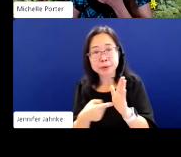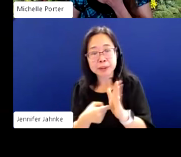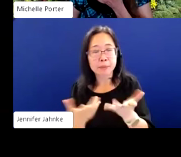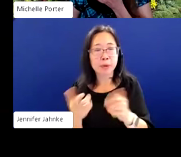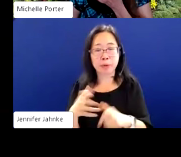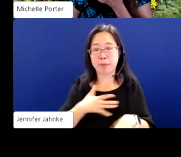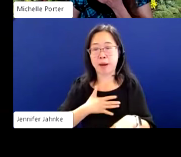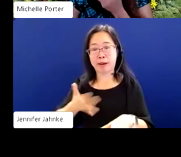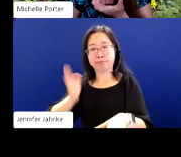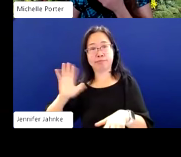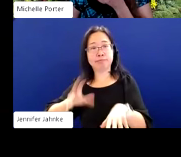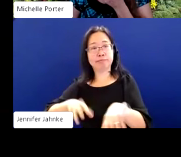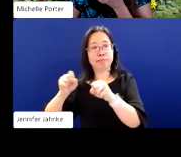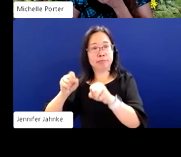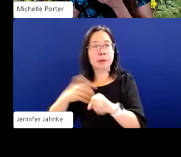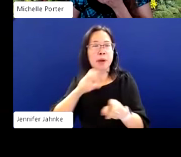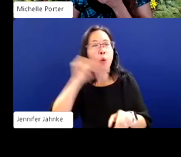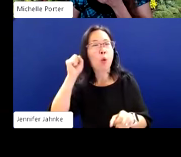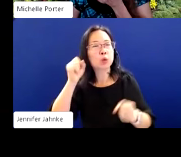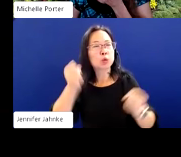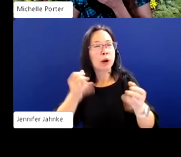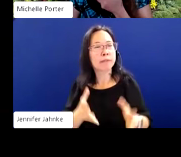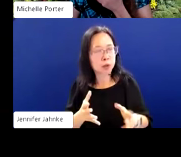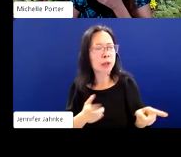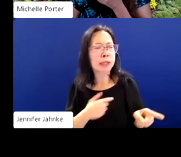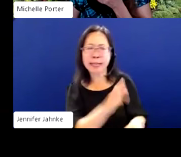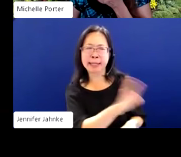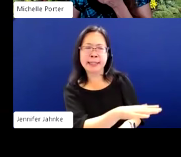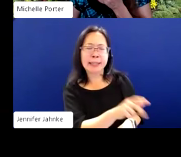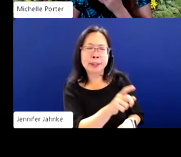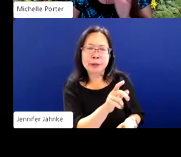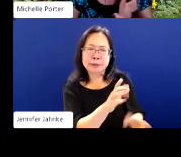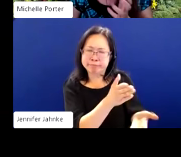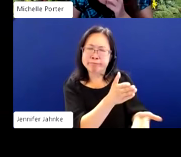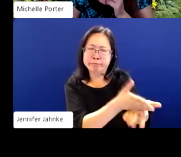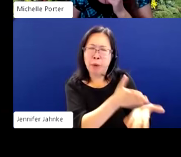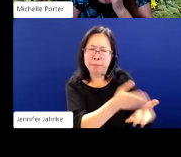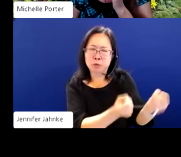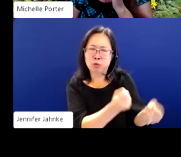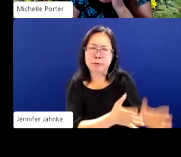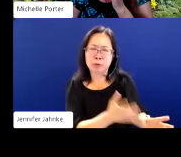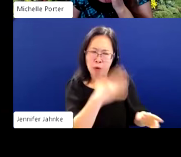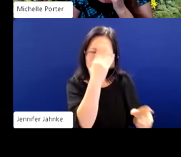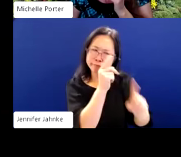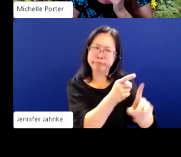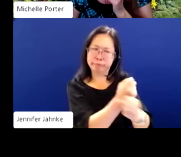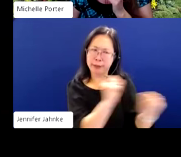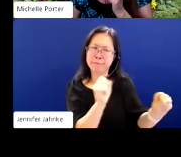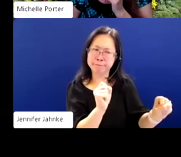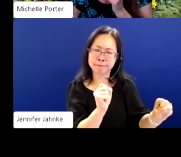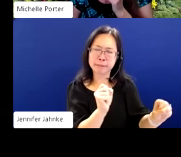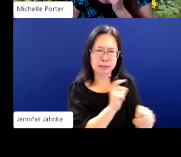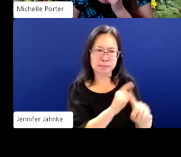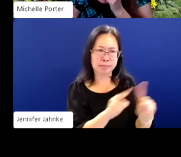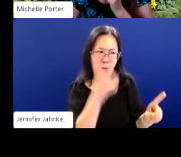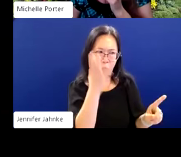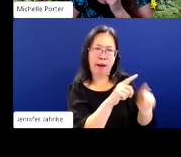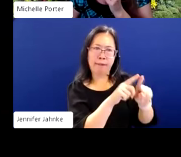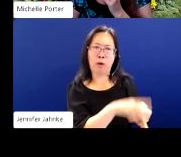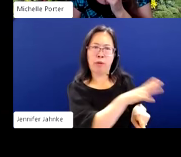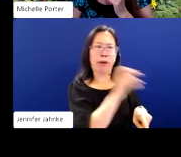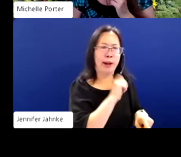research was related to older drivers, suggesting that someone shouldn't drive anymore to keep them safe, just based on their age, not